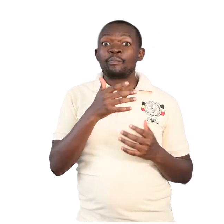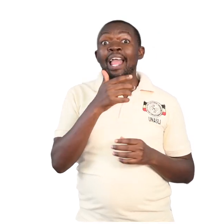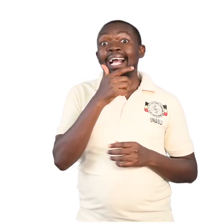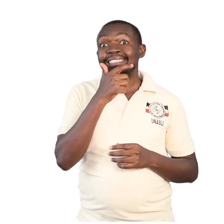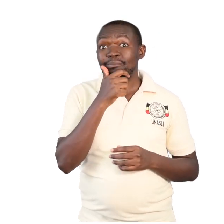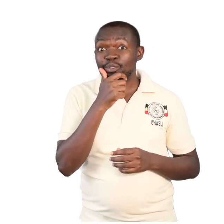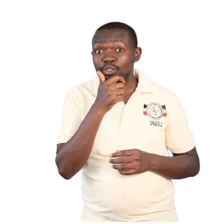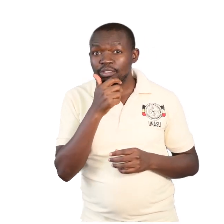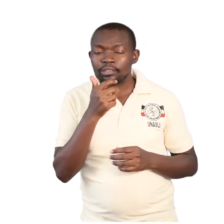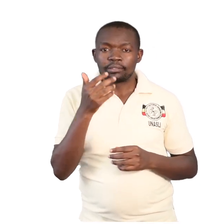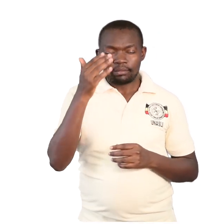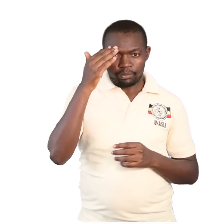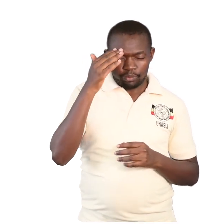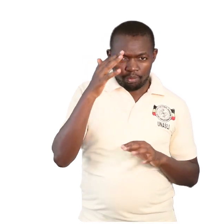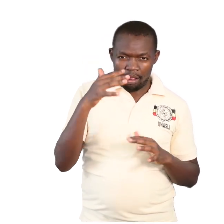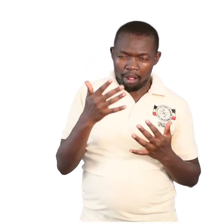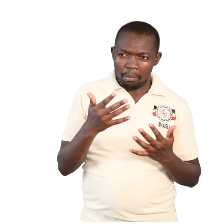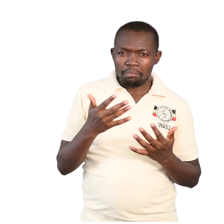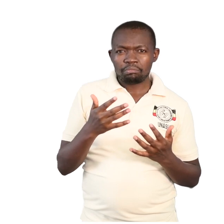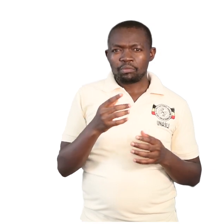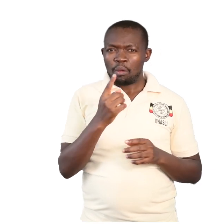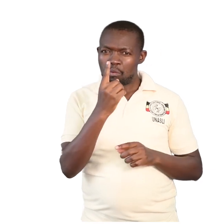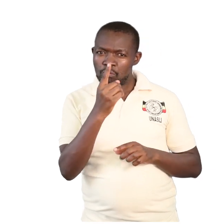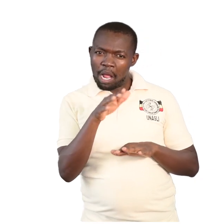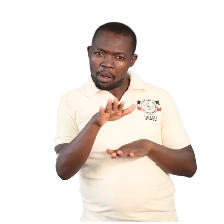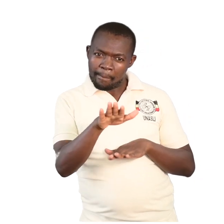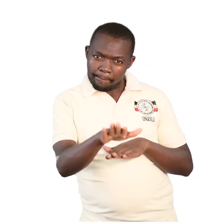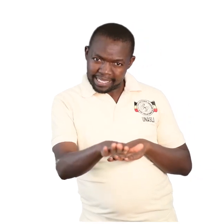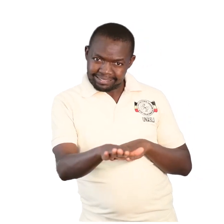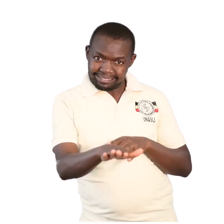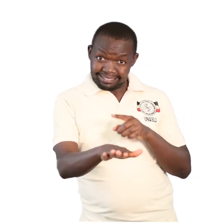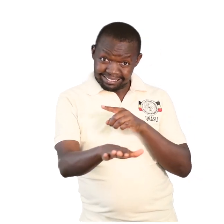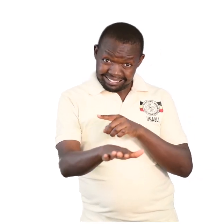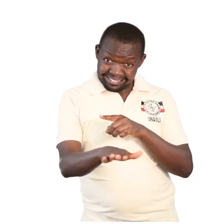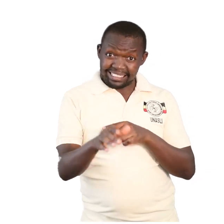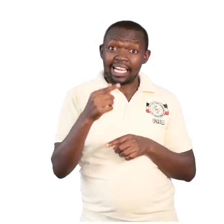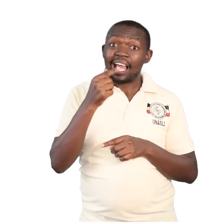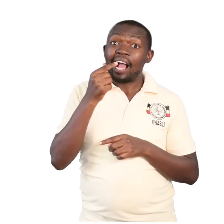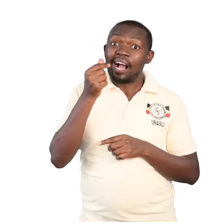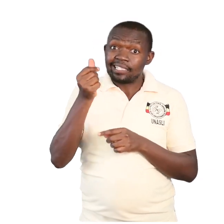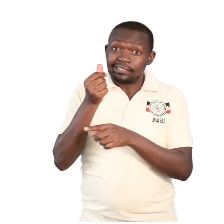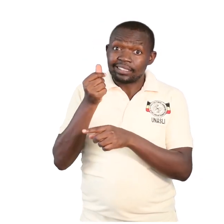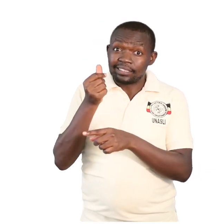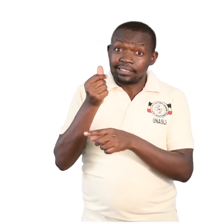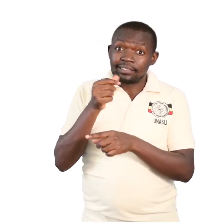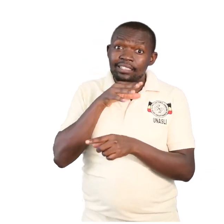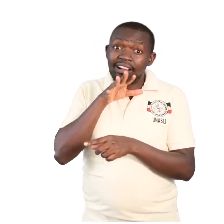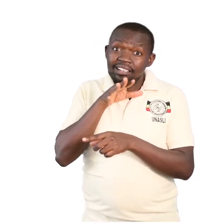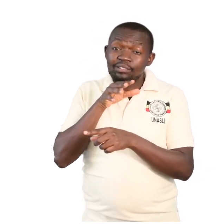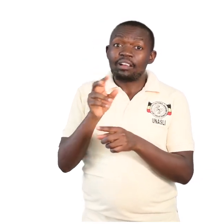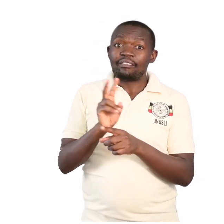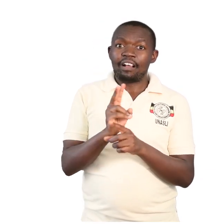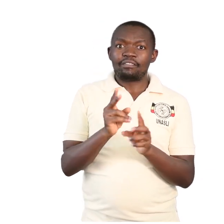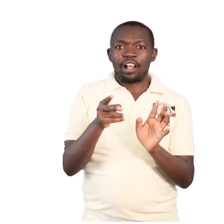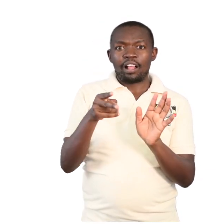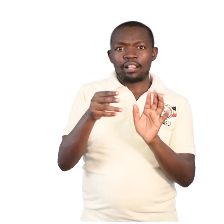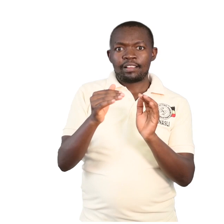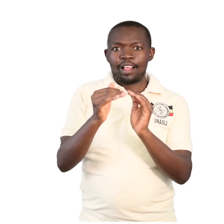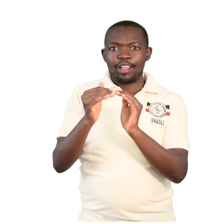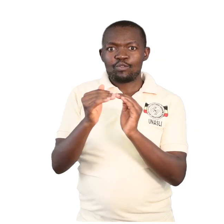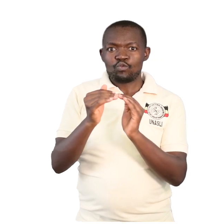assumption that one pace of that adult is equal to 1